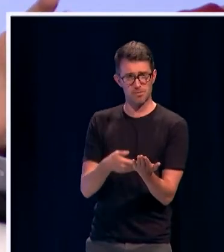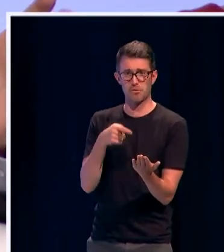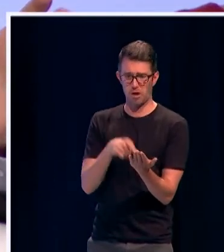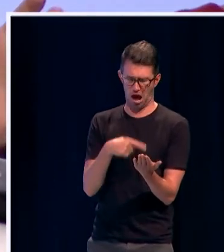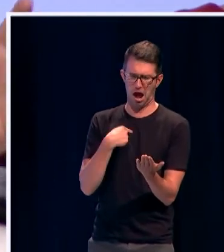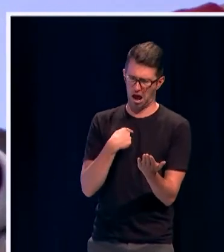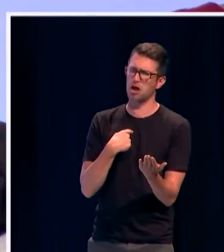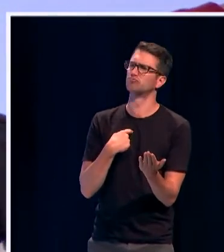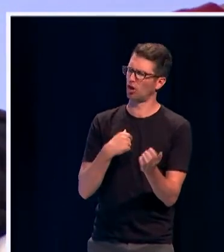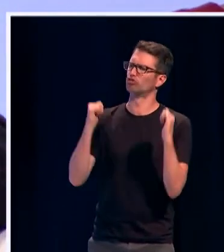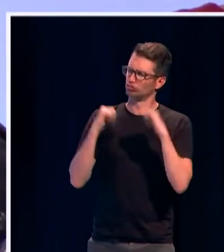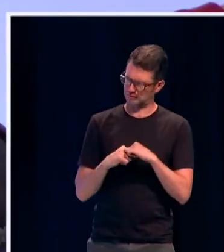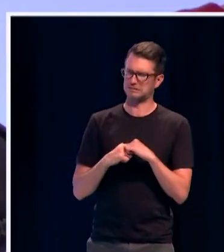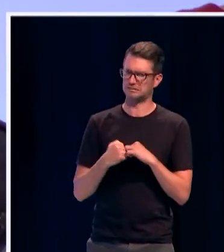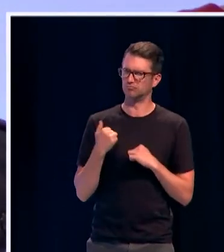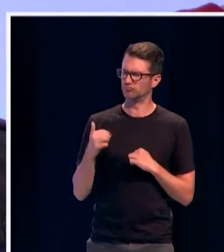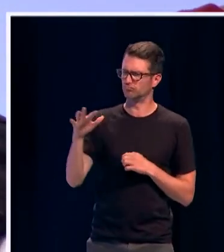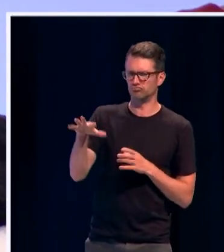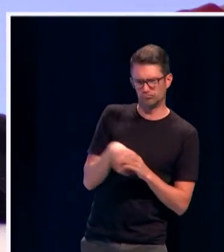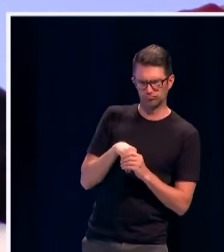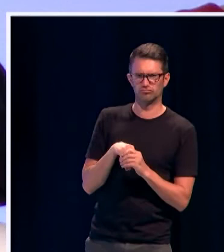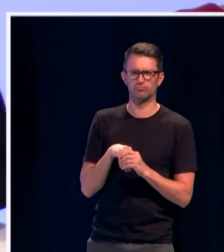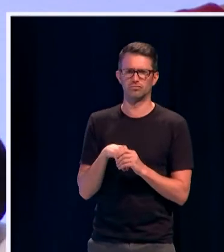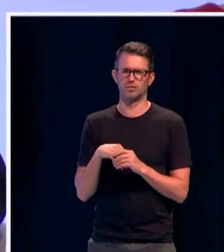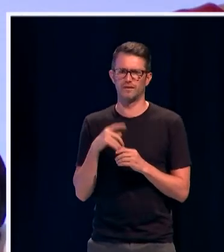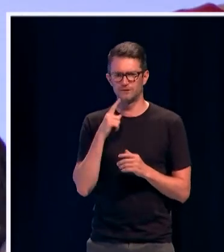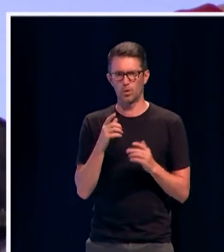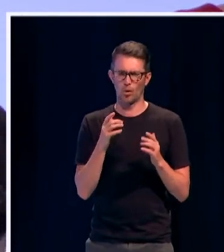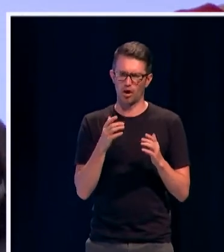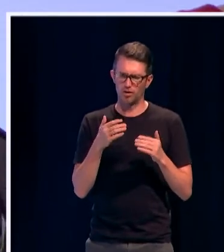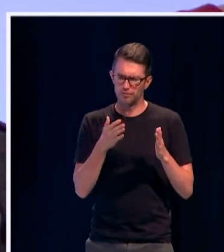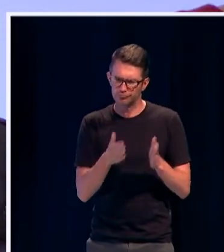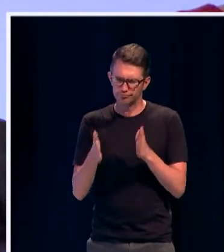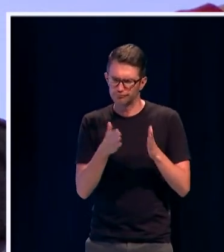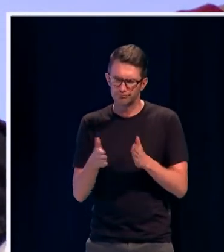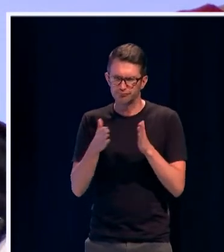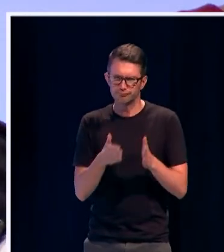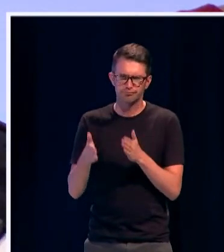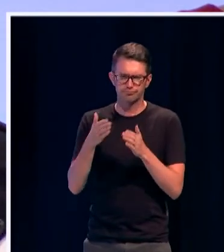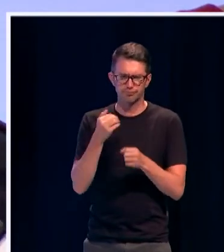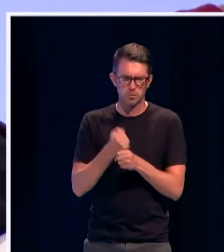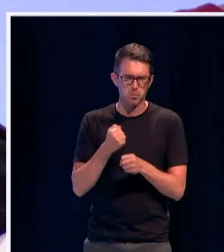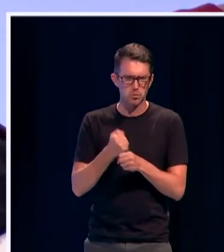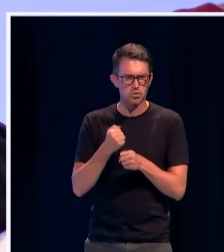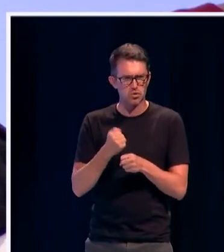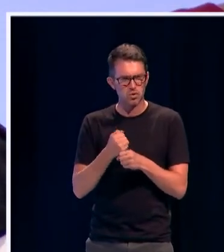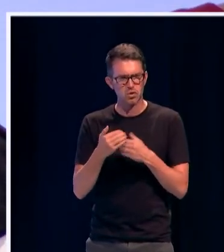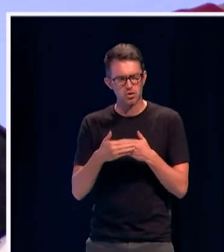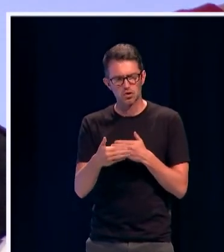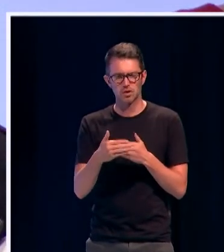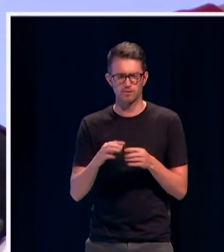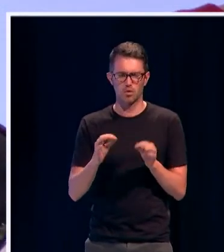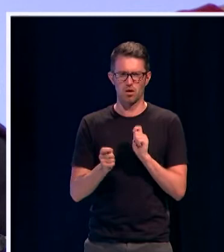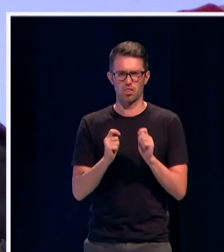when they are preparing laws, basically, to be sure that laws are going to be